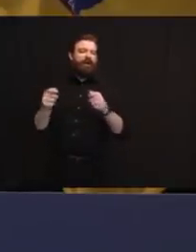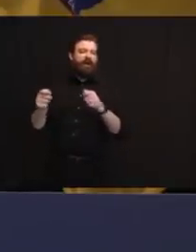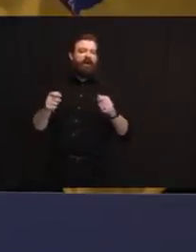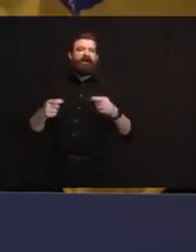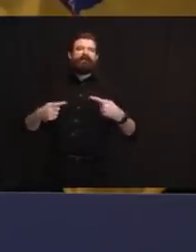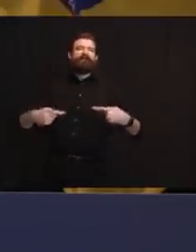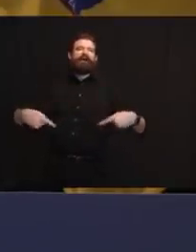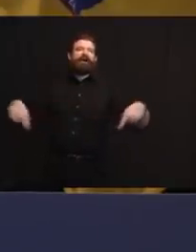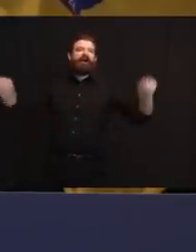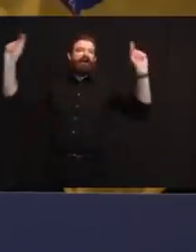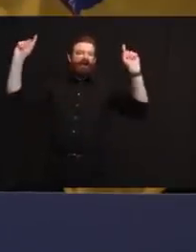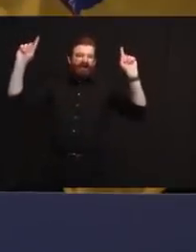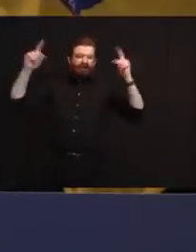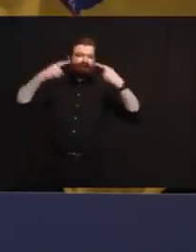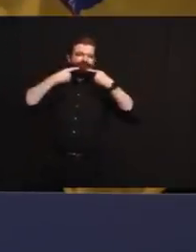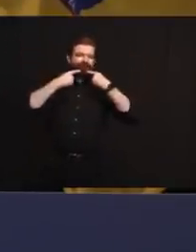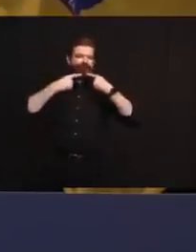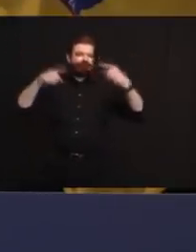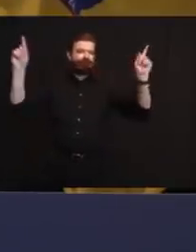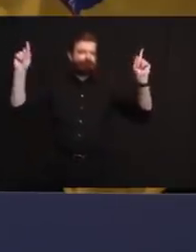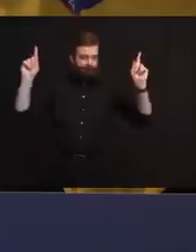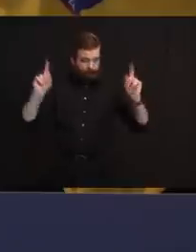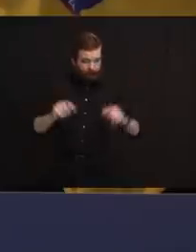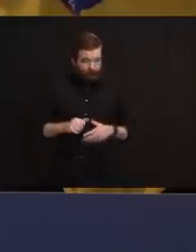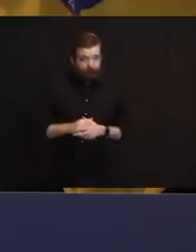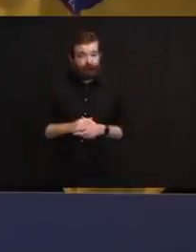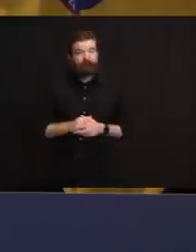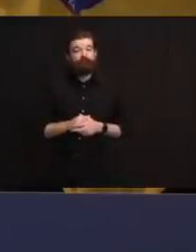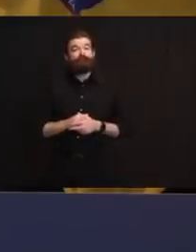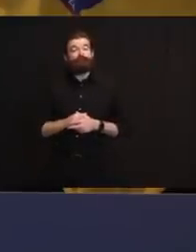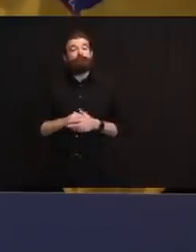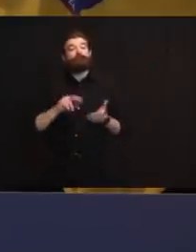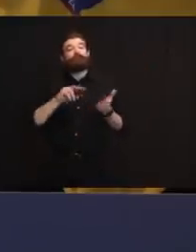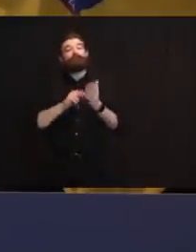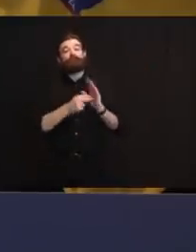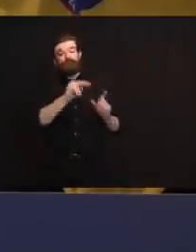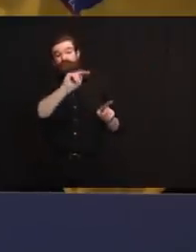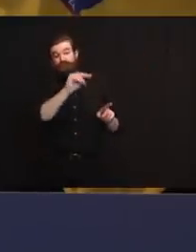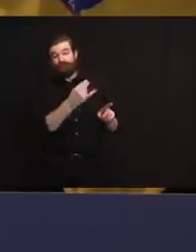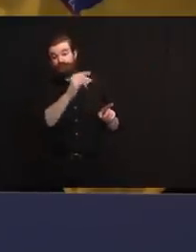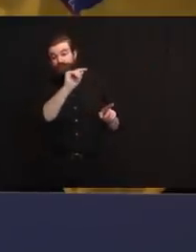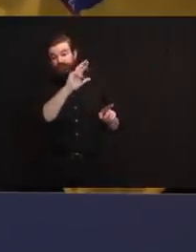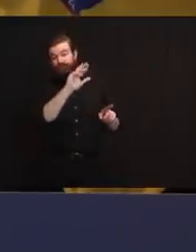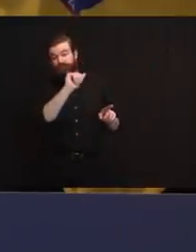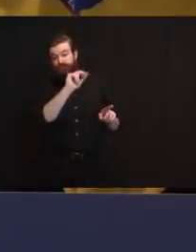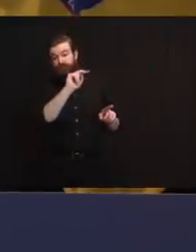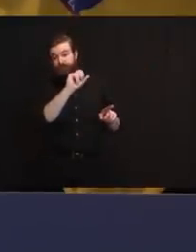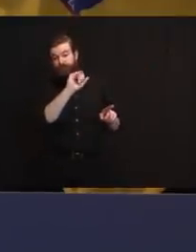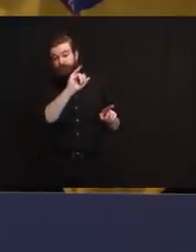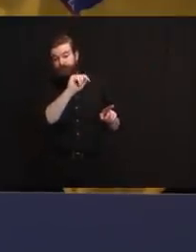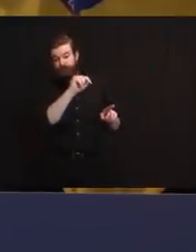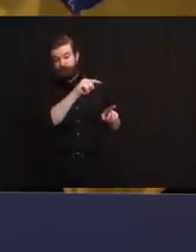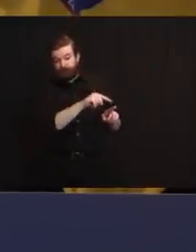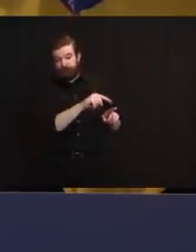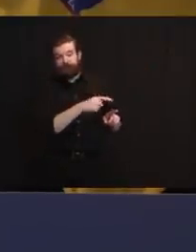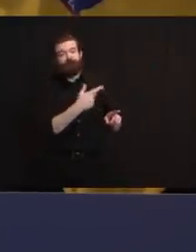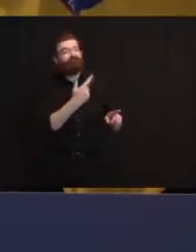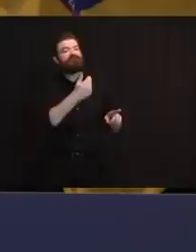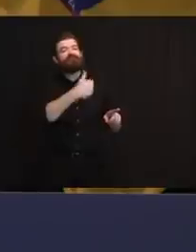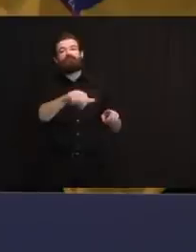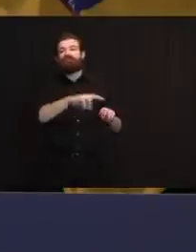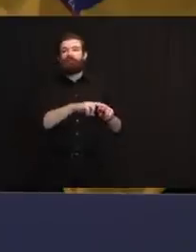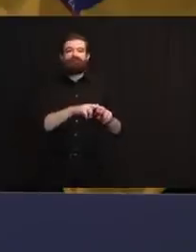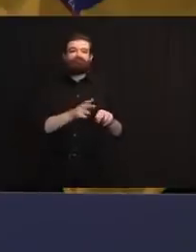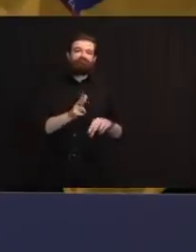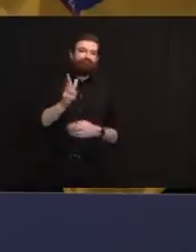NJ Transit trains and all the trains that run on other lines through New Jersey that much safer.